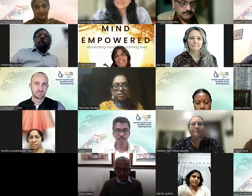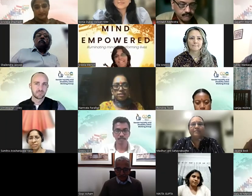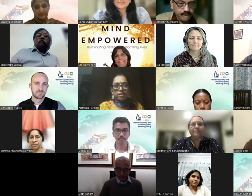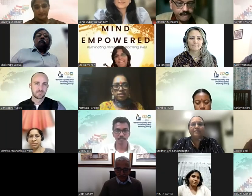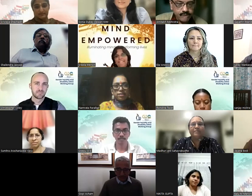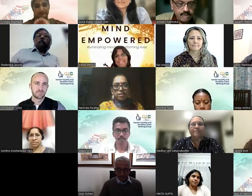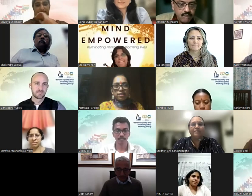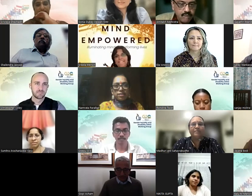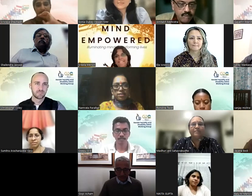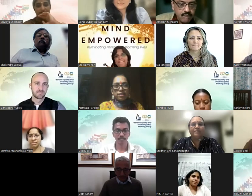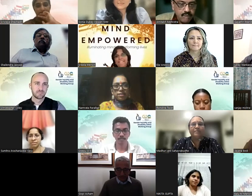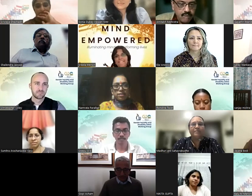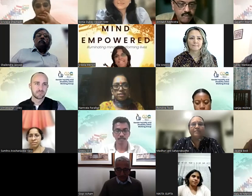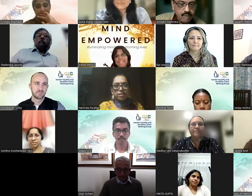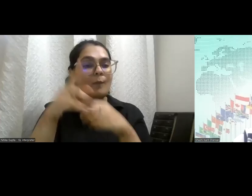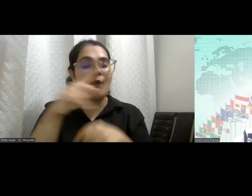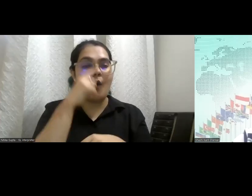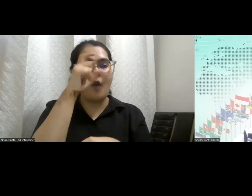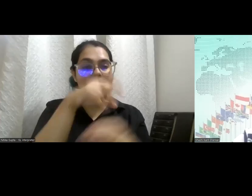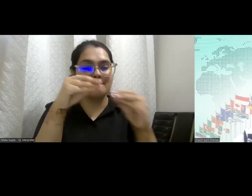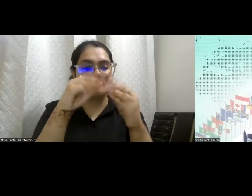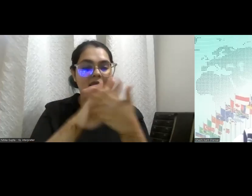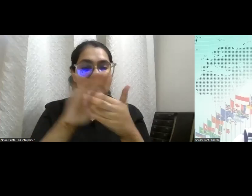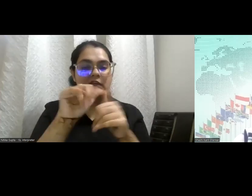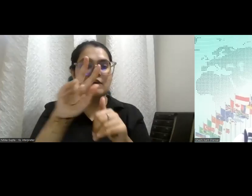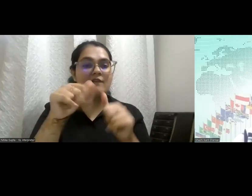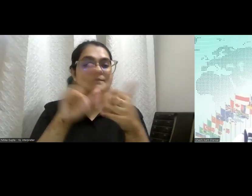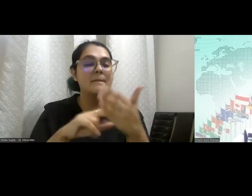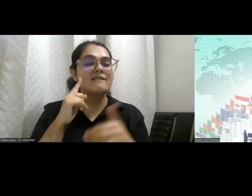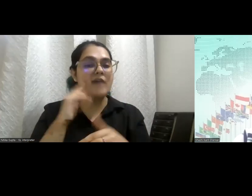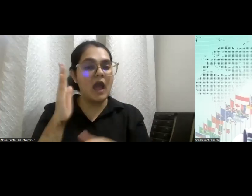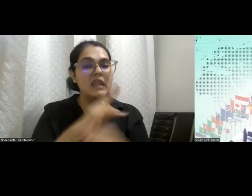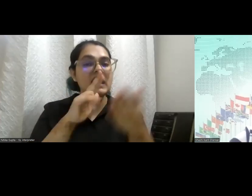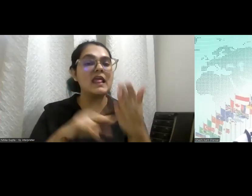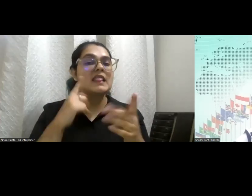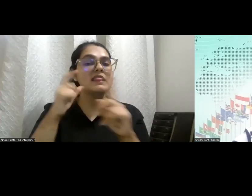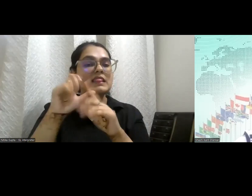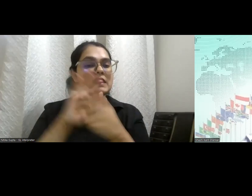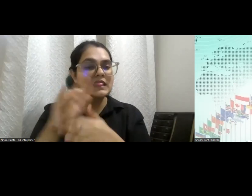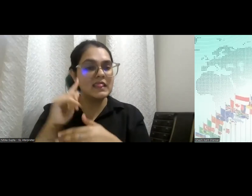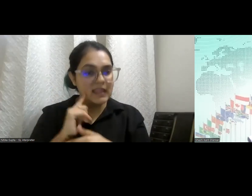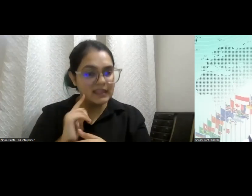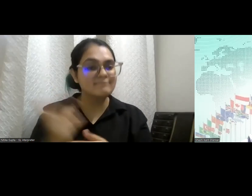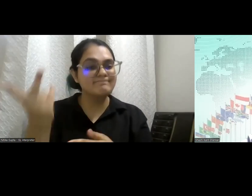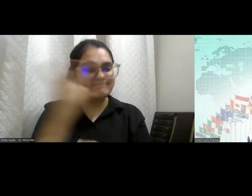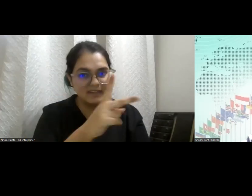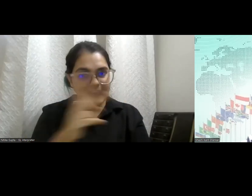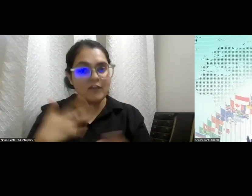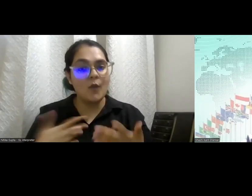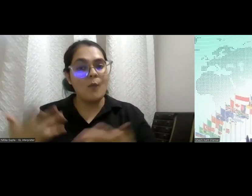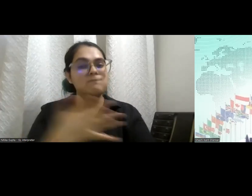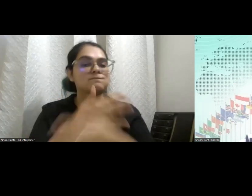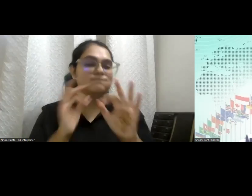Group coordinators, Dr. Bhavani Rao, Meg Jones, and Nidhi Goyal for their hard work and dedication in bringing this webinar to